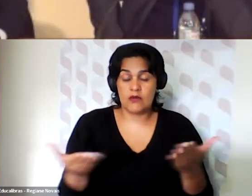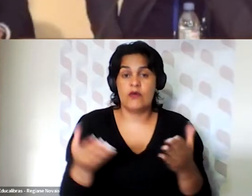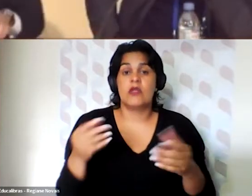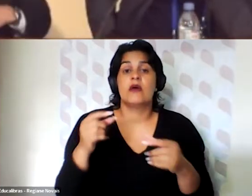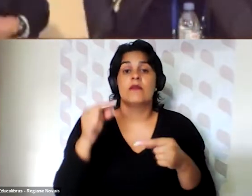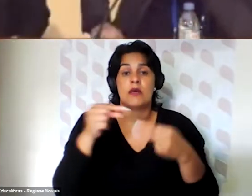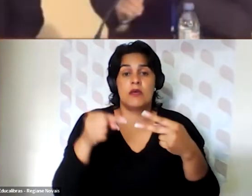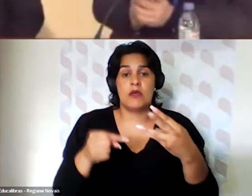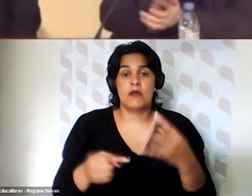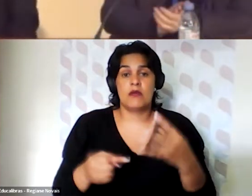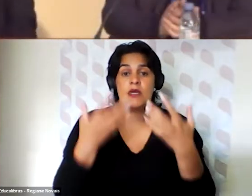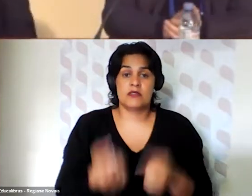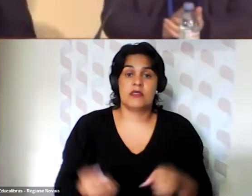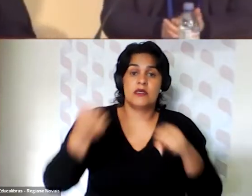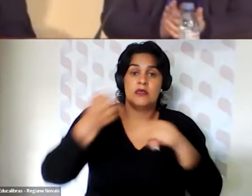Muito obrigado.